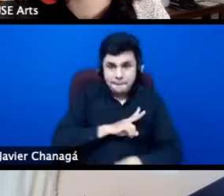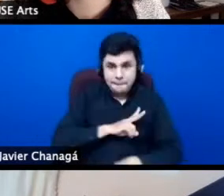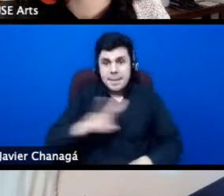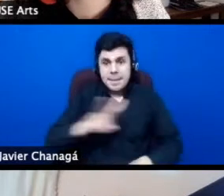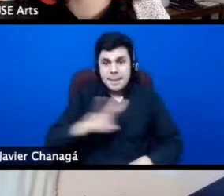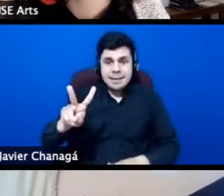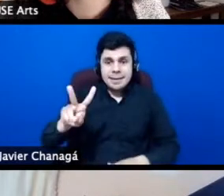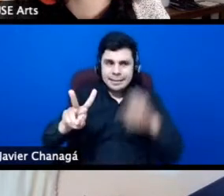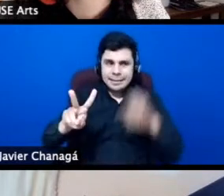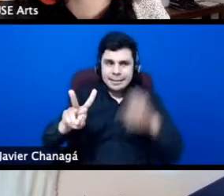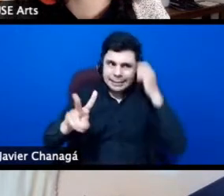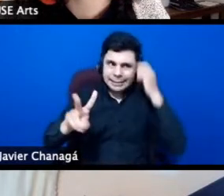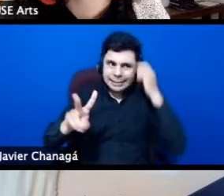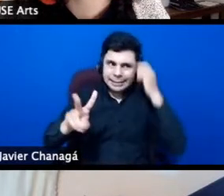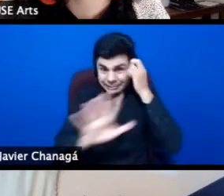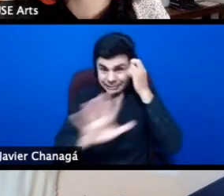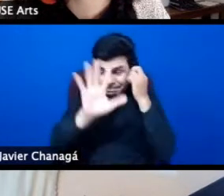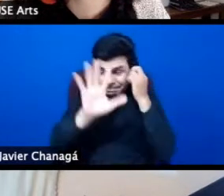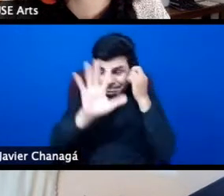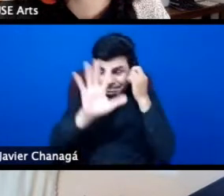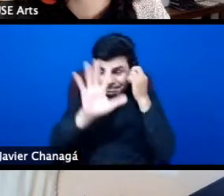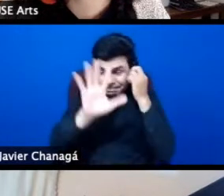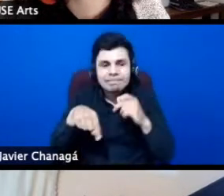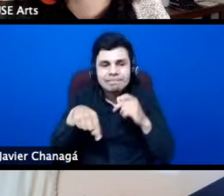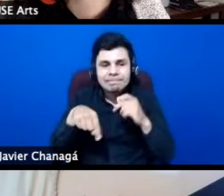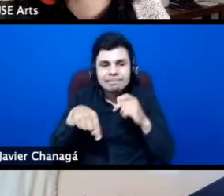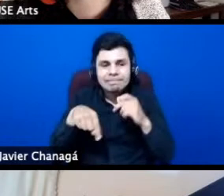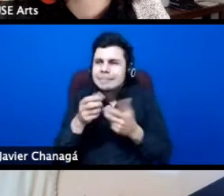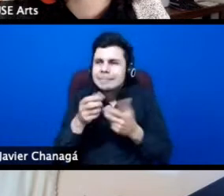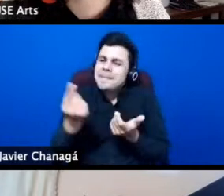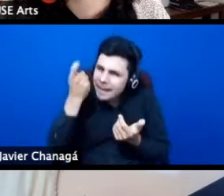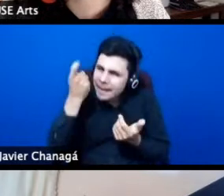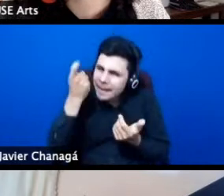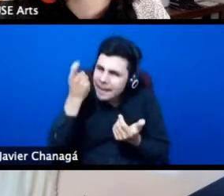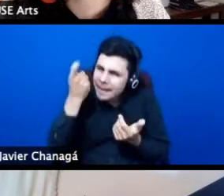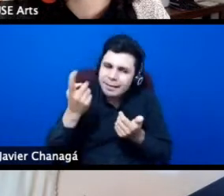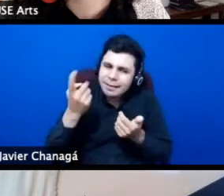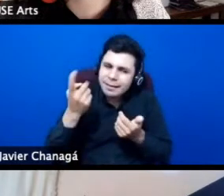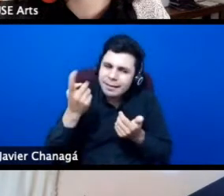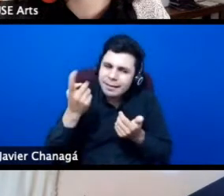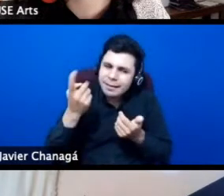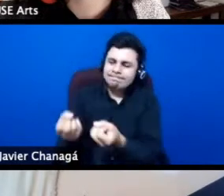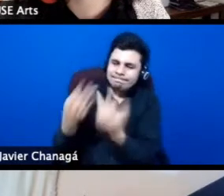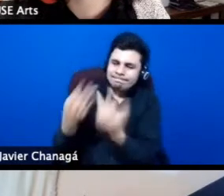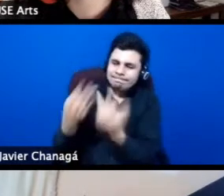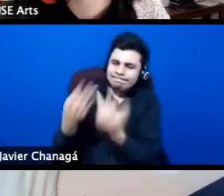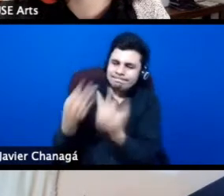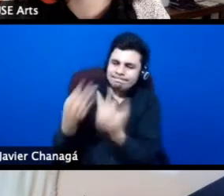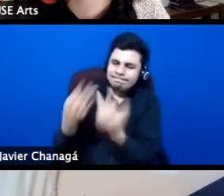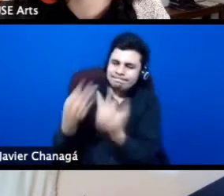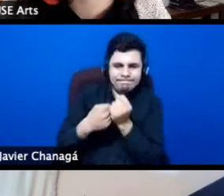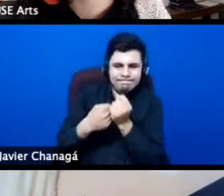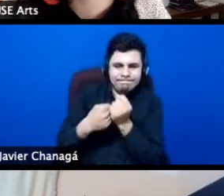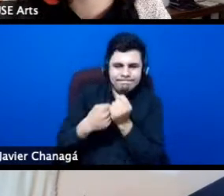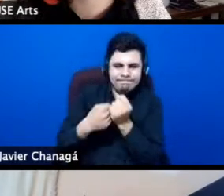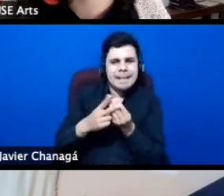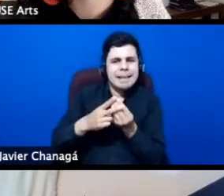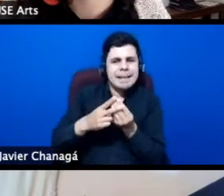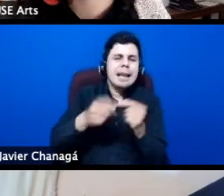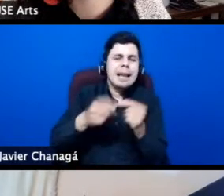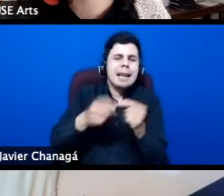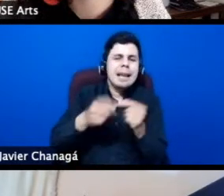nos encontramos sin herramientas, nos encontramos sin insumos y en un contexto